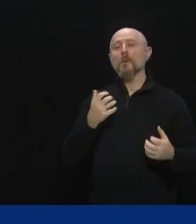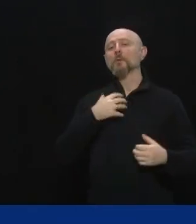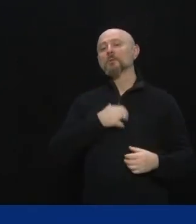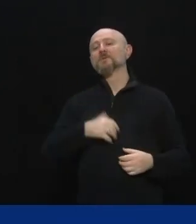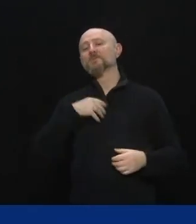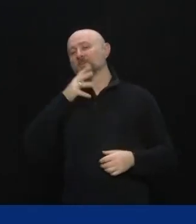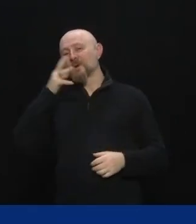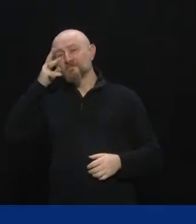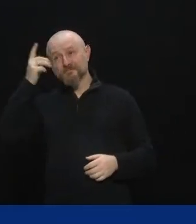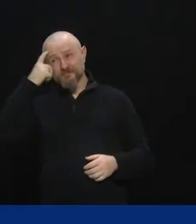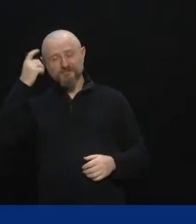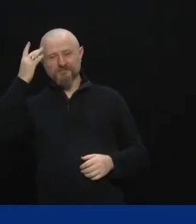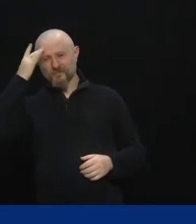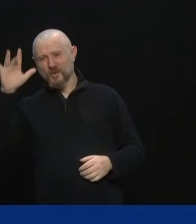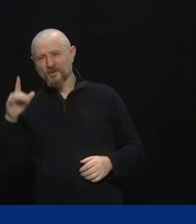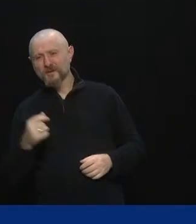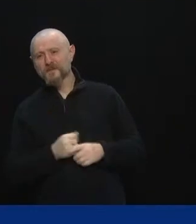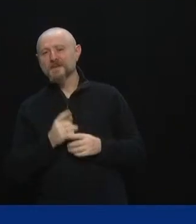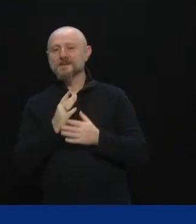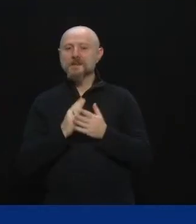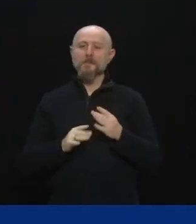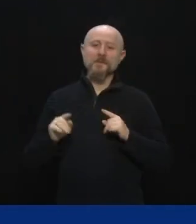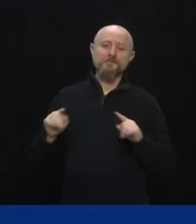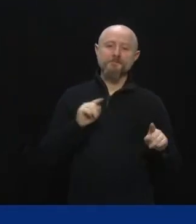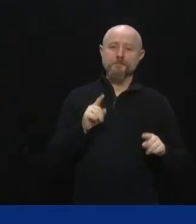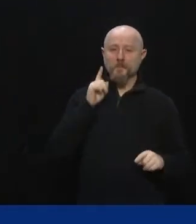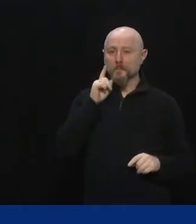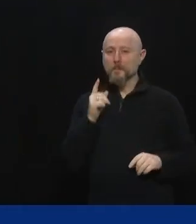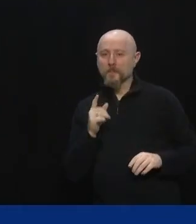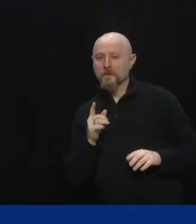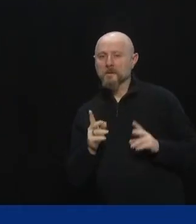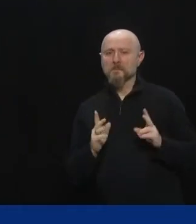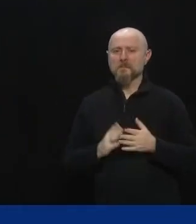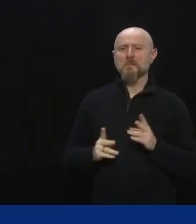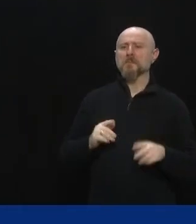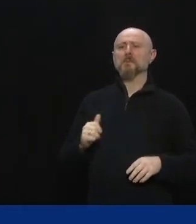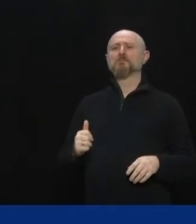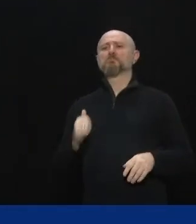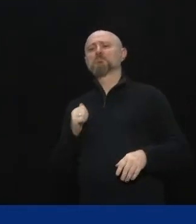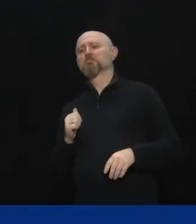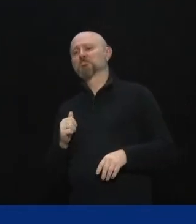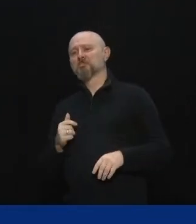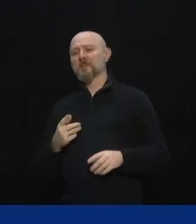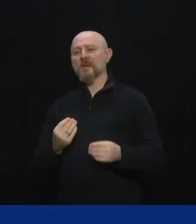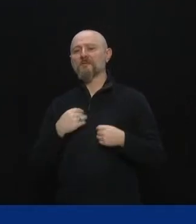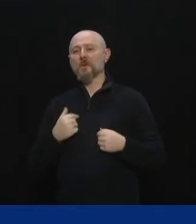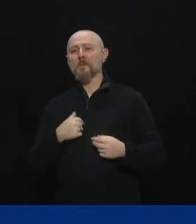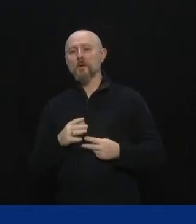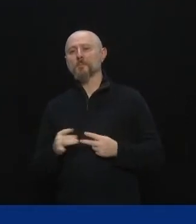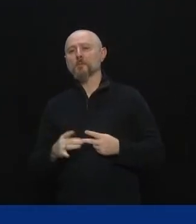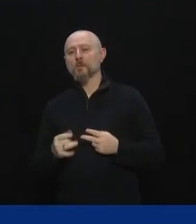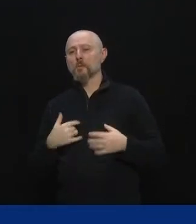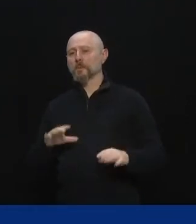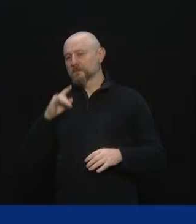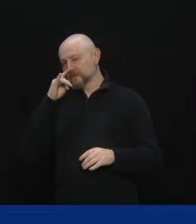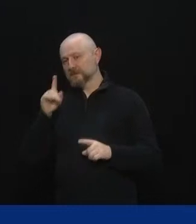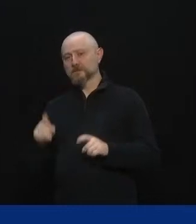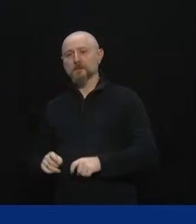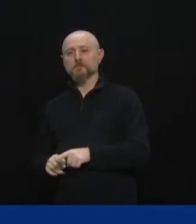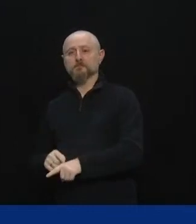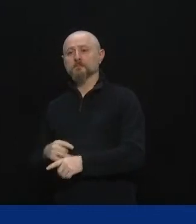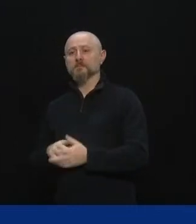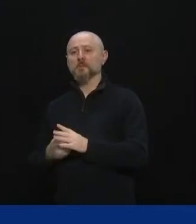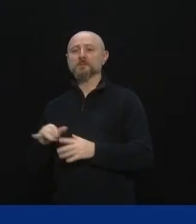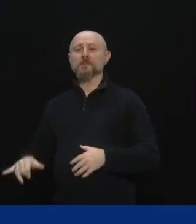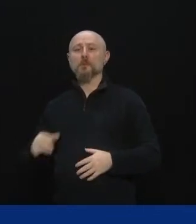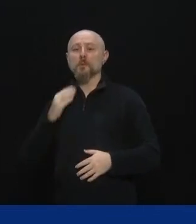this, but there'll be certain individuals who say, well, you have to give me an option. I don't want my child to test, therefore I'm going to stay home. Therefore,